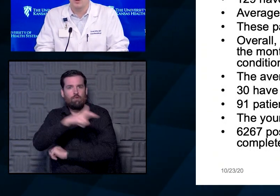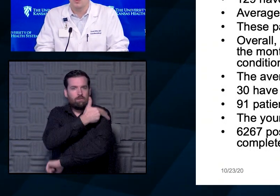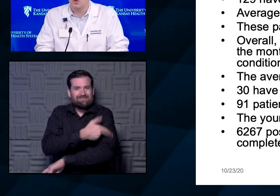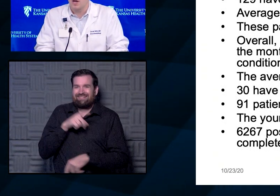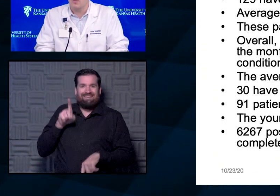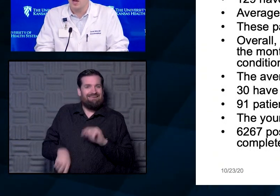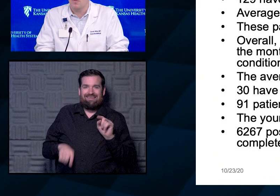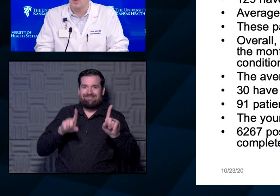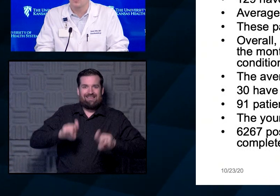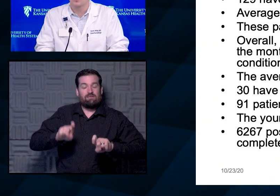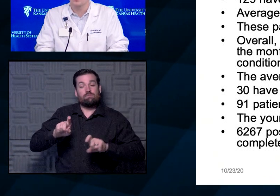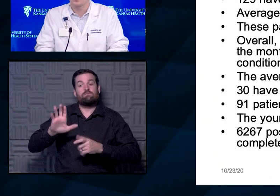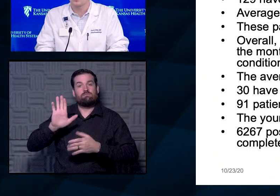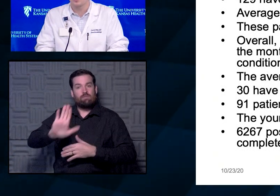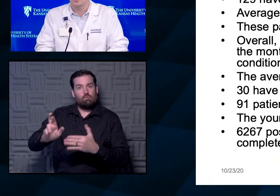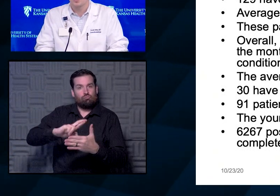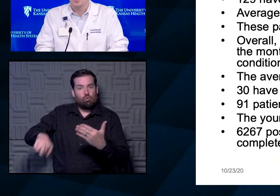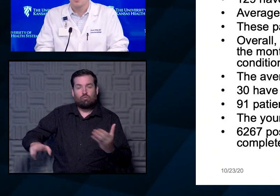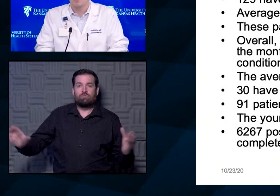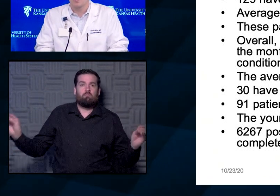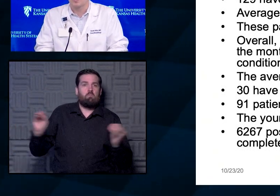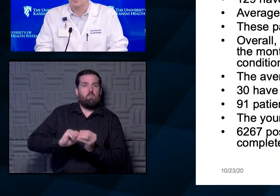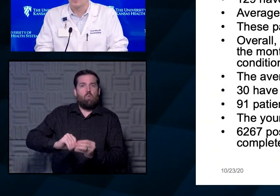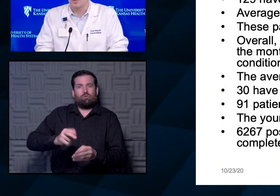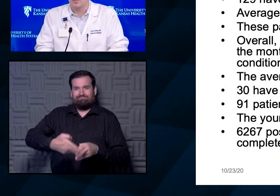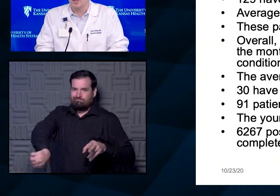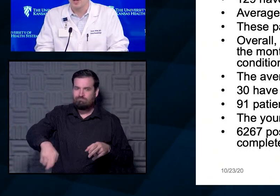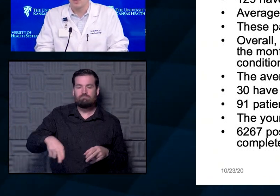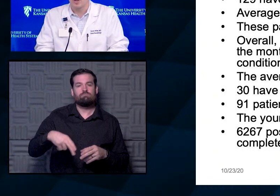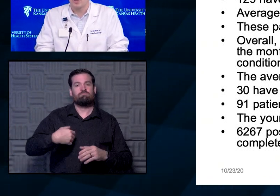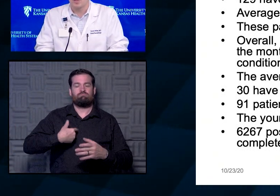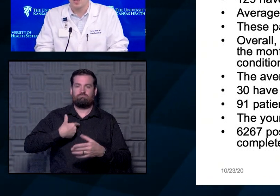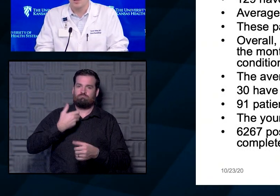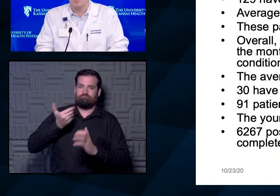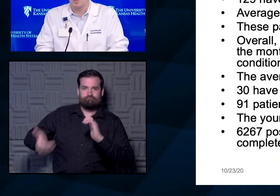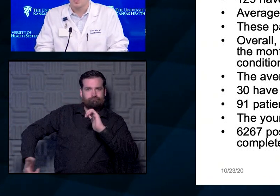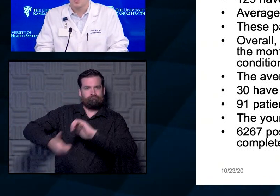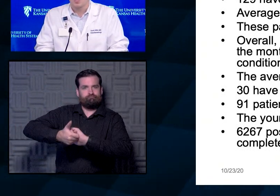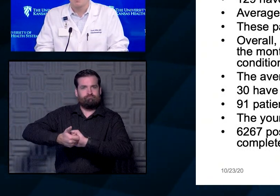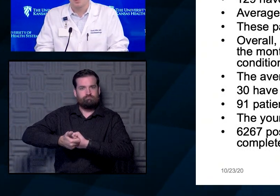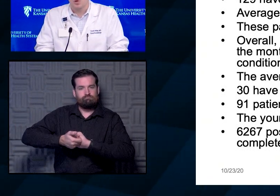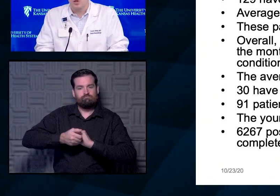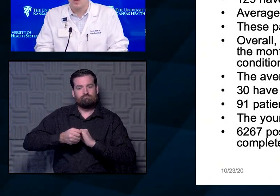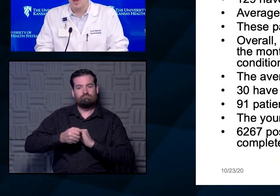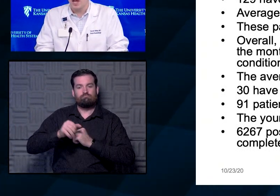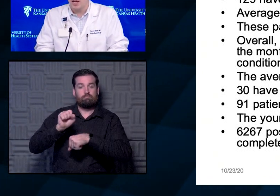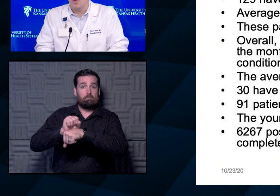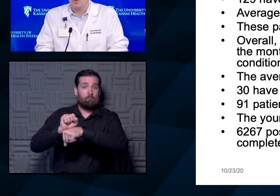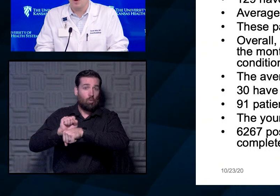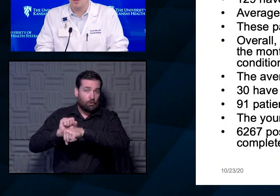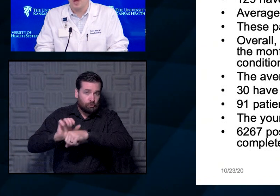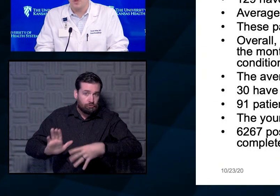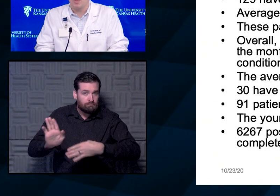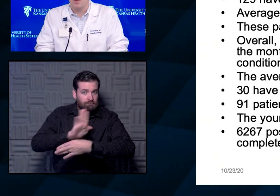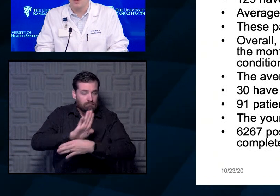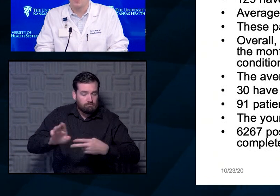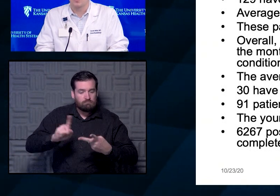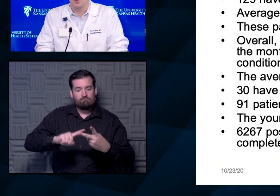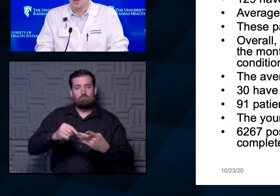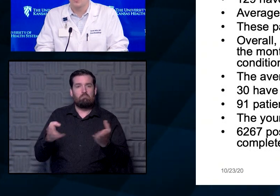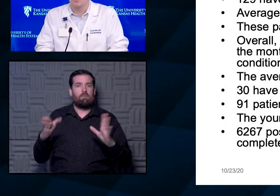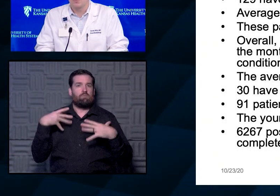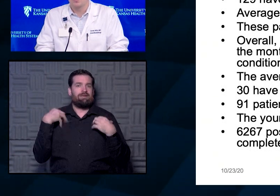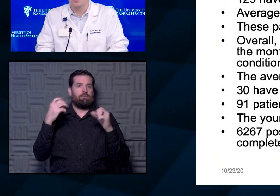so that their turnaround time for their results is short. And we've worked extensively with employers and with public health